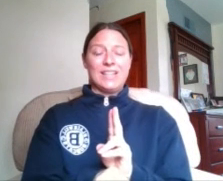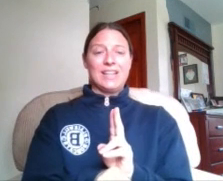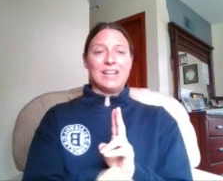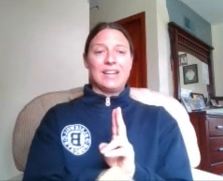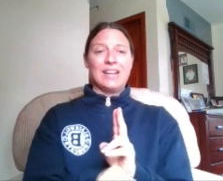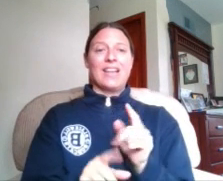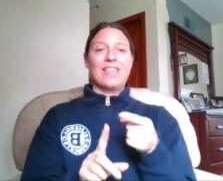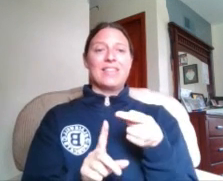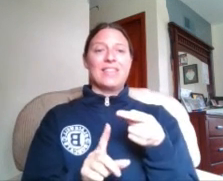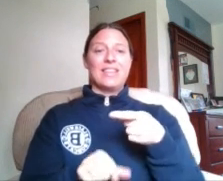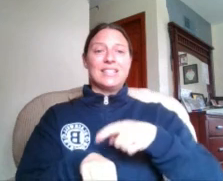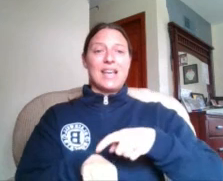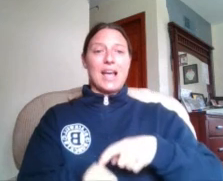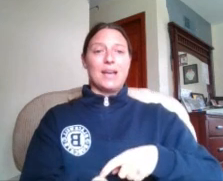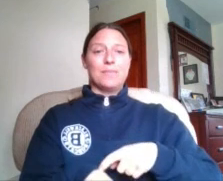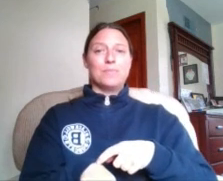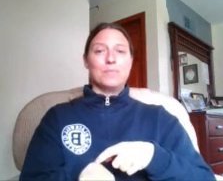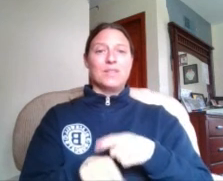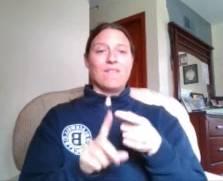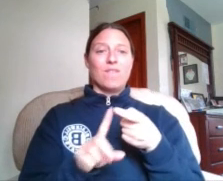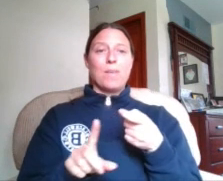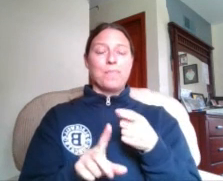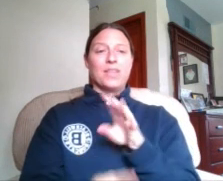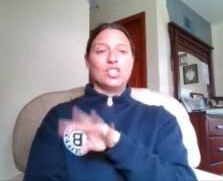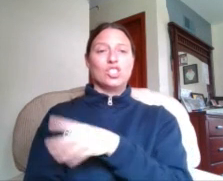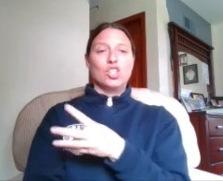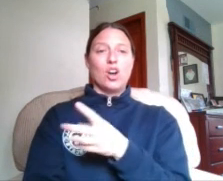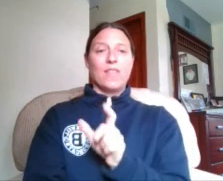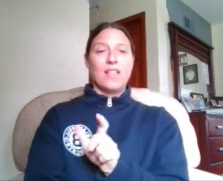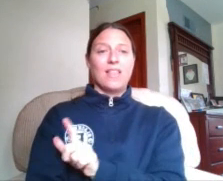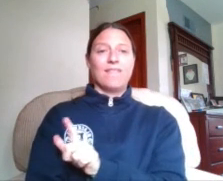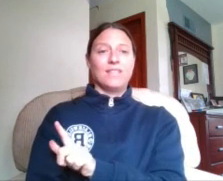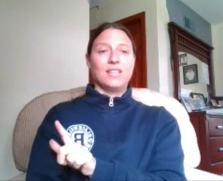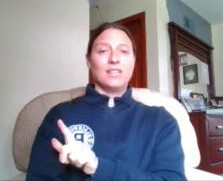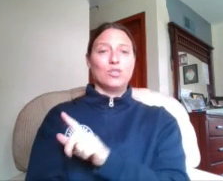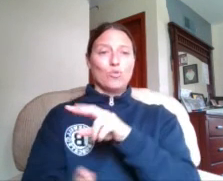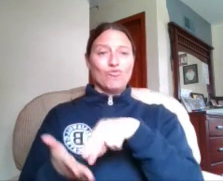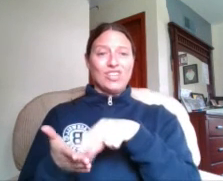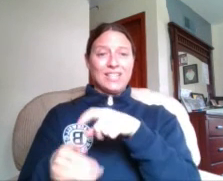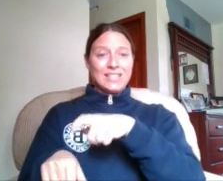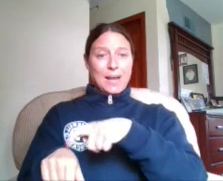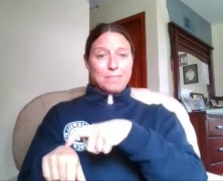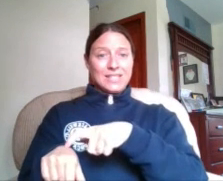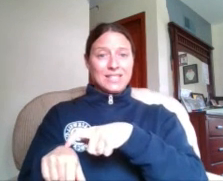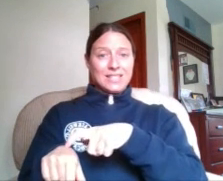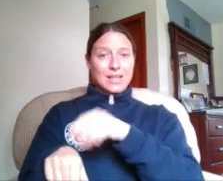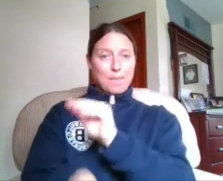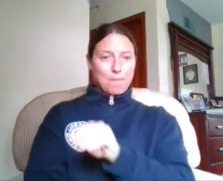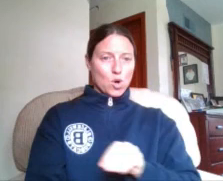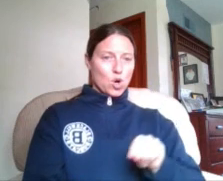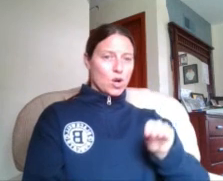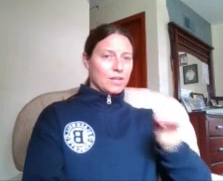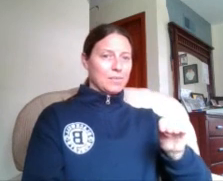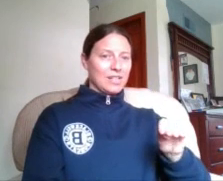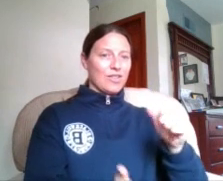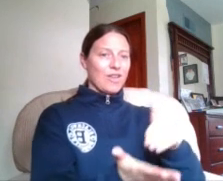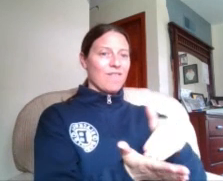the percents. So again, we're going to take the reading times from the left chart, put them into